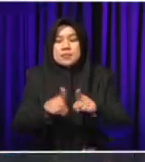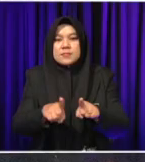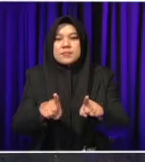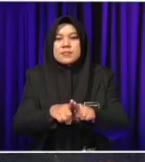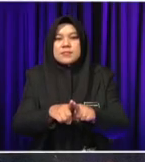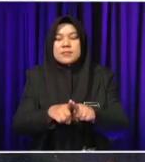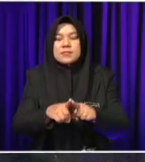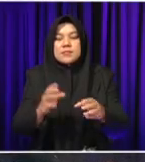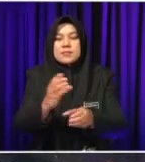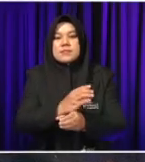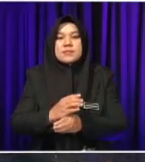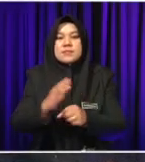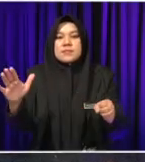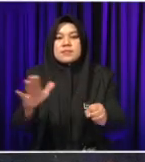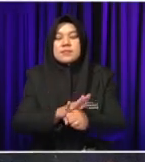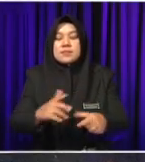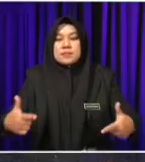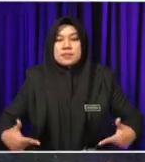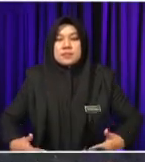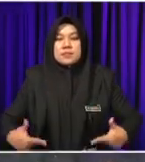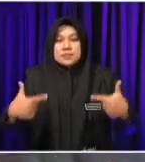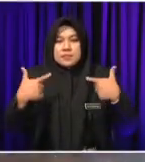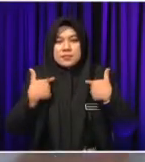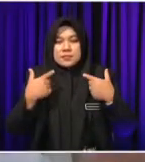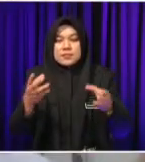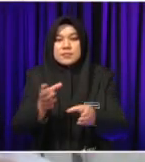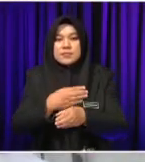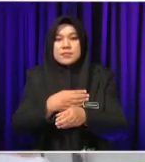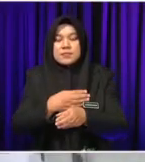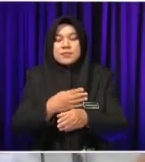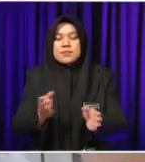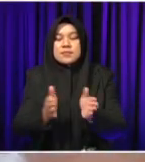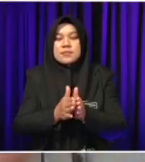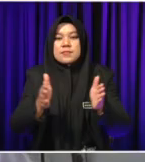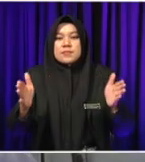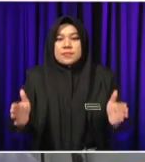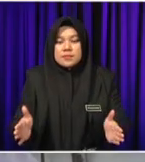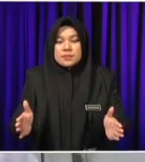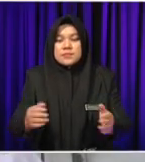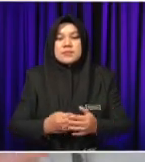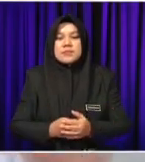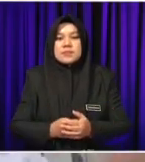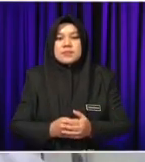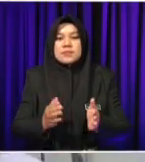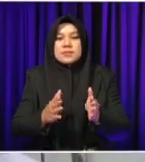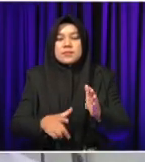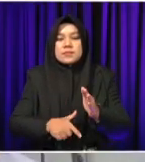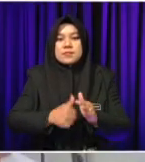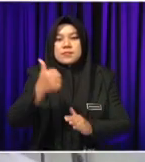there, if you care enough for the living. Make a little space. a